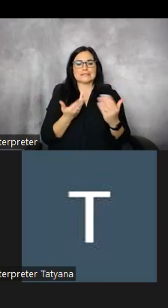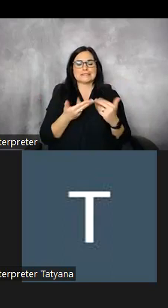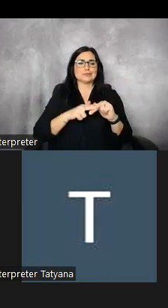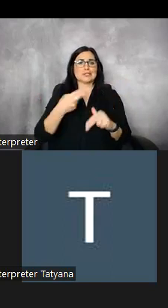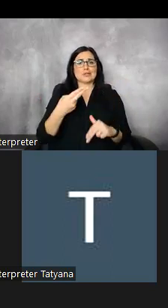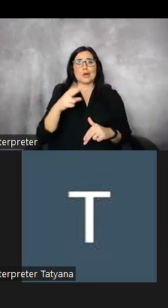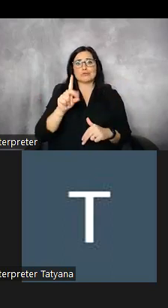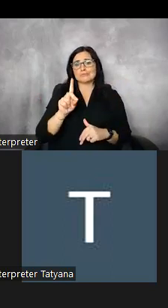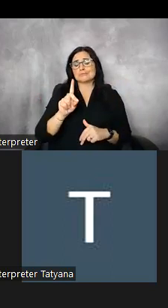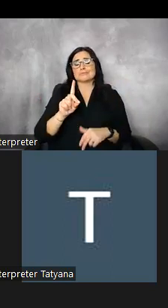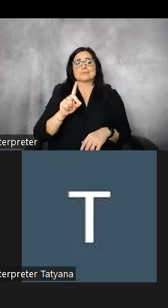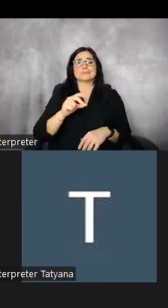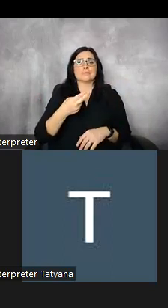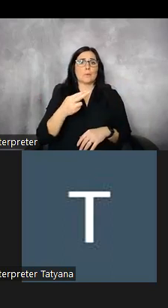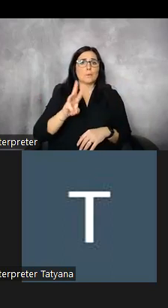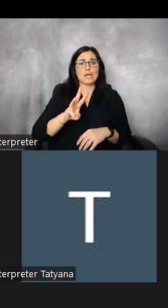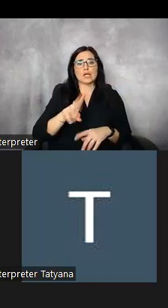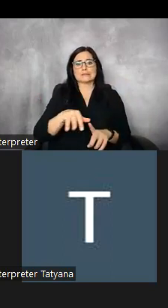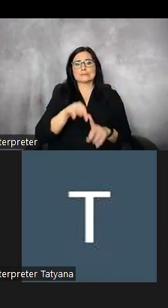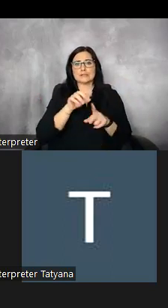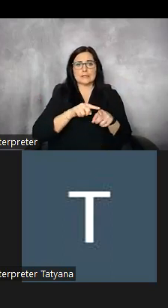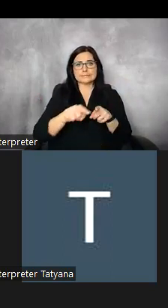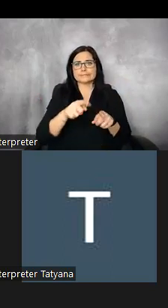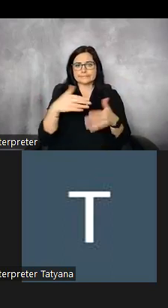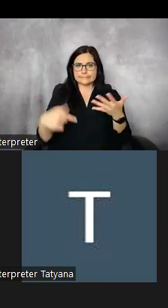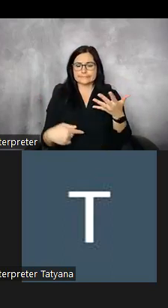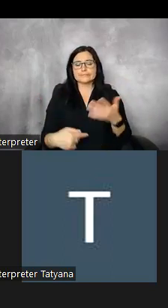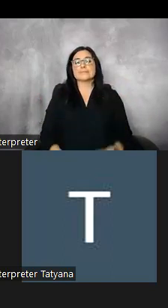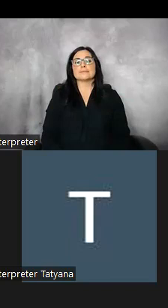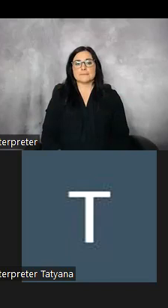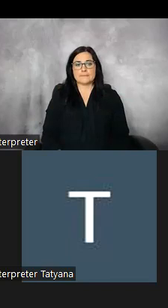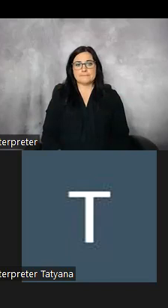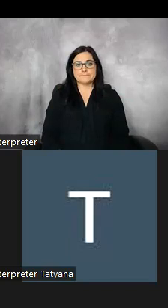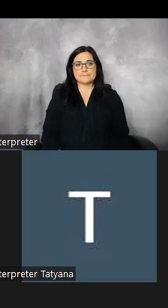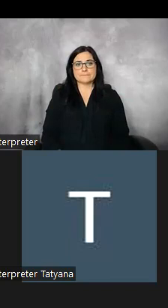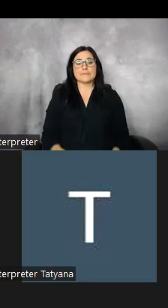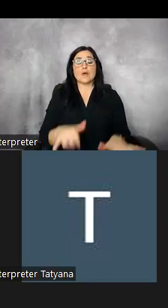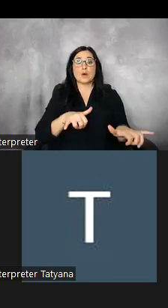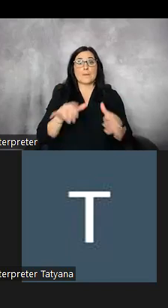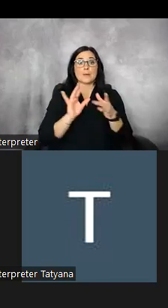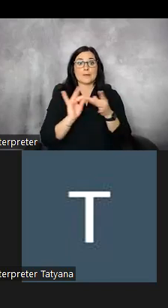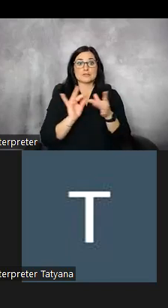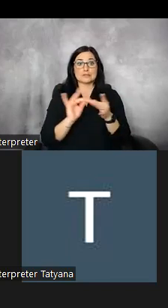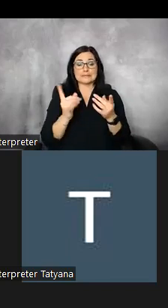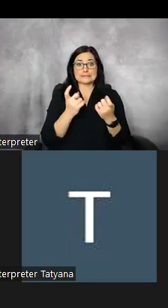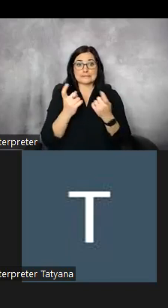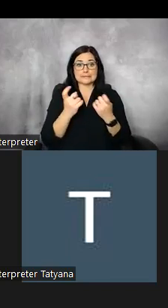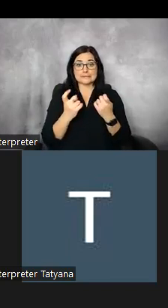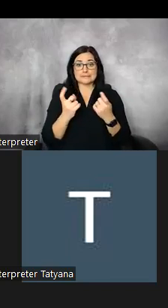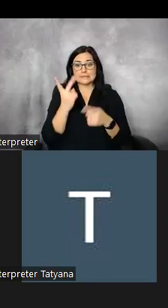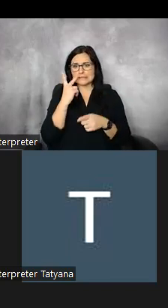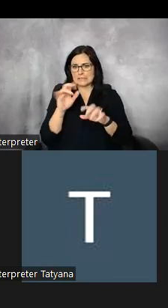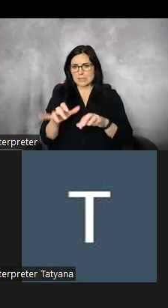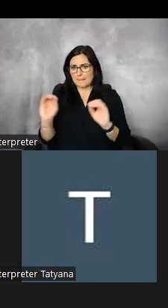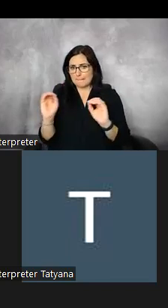hardware, and do other specialized things like that. Common questions, if there are any questions, I don't see anything that's come in